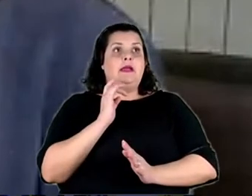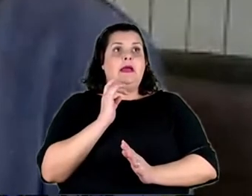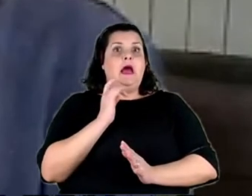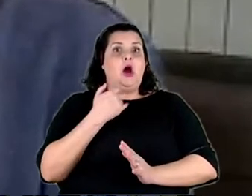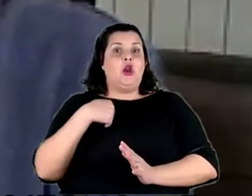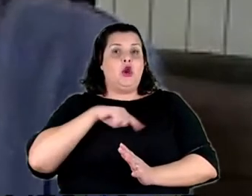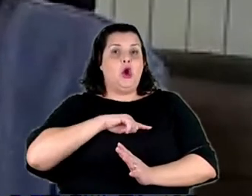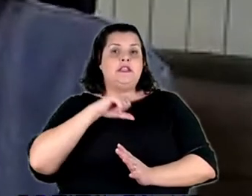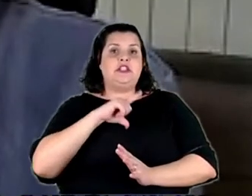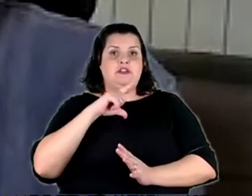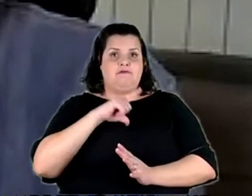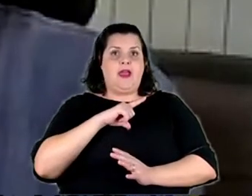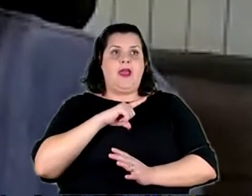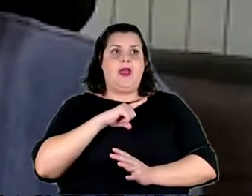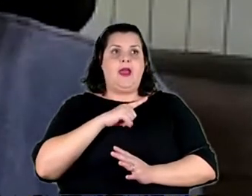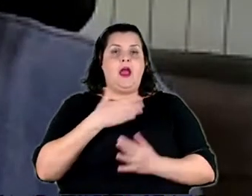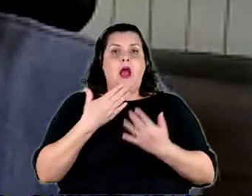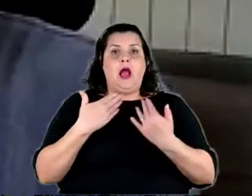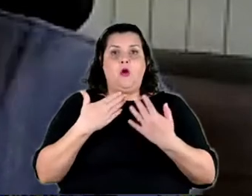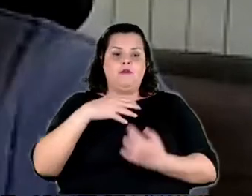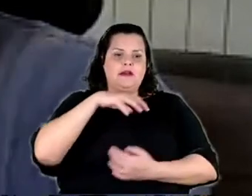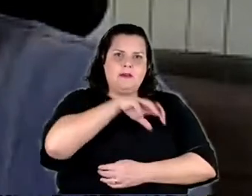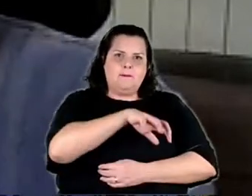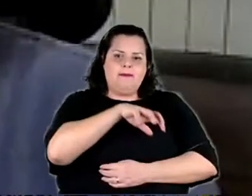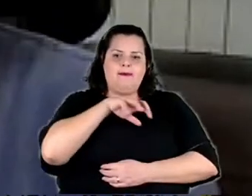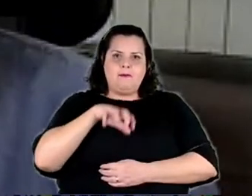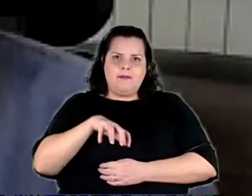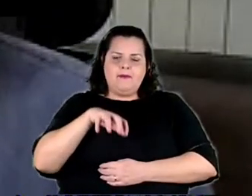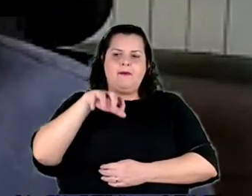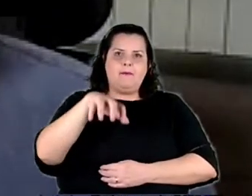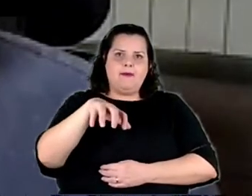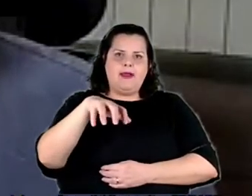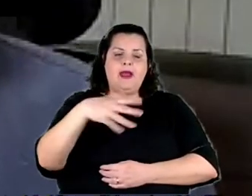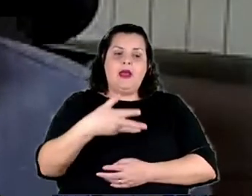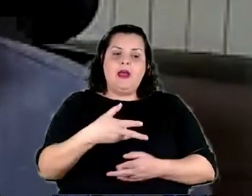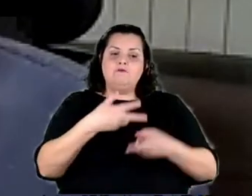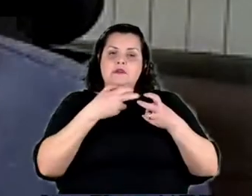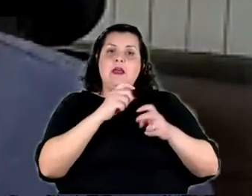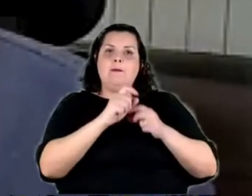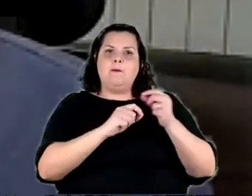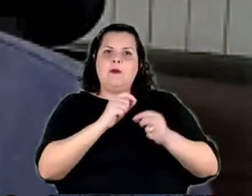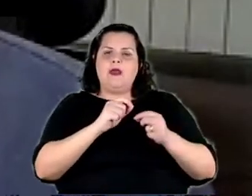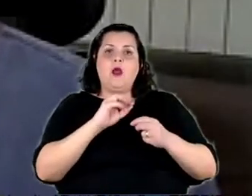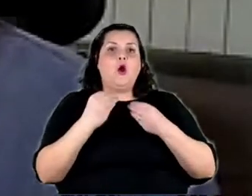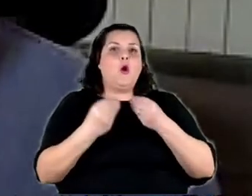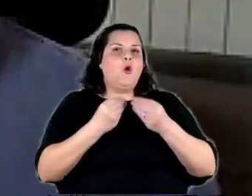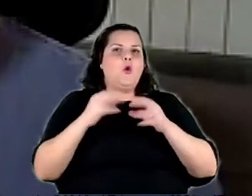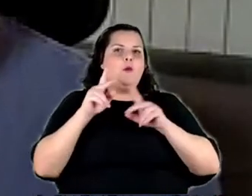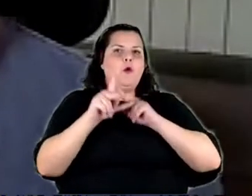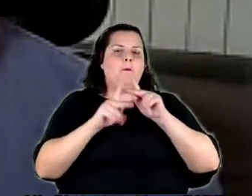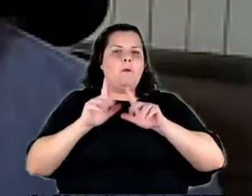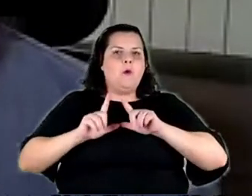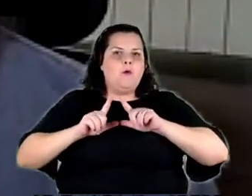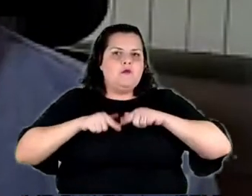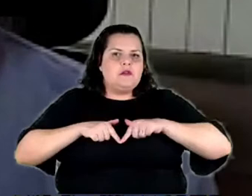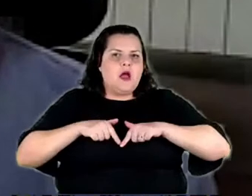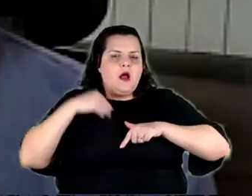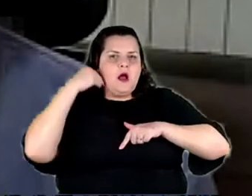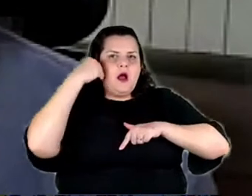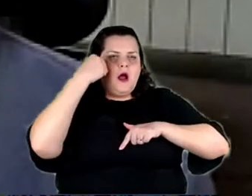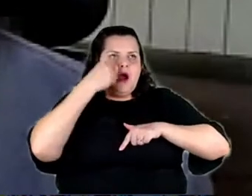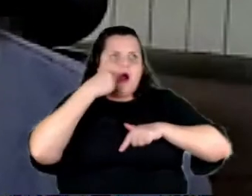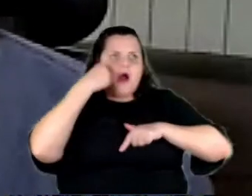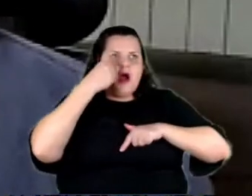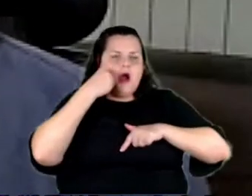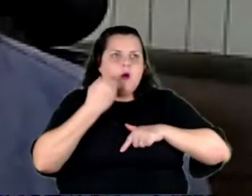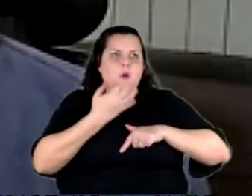only non-Arab, non-Muslim state for thousands of kilometers. And what we need to do is really bring